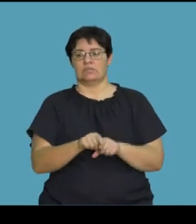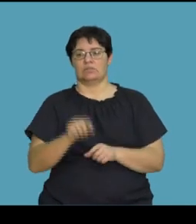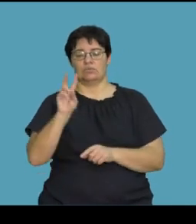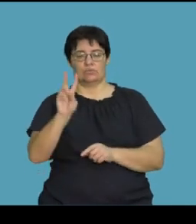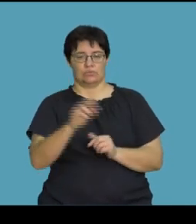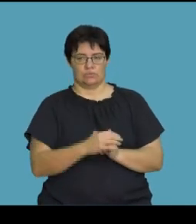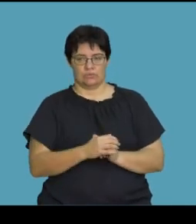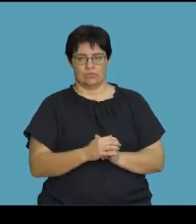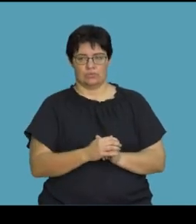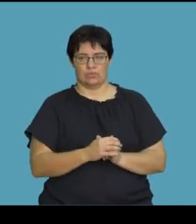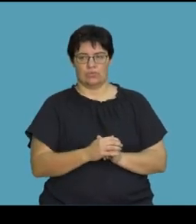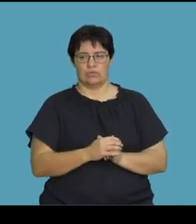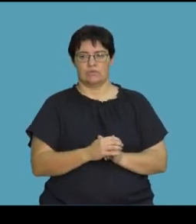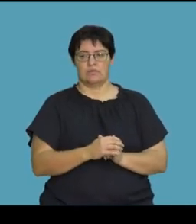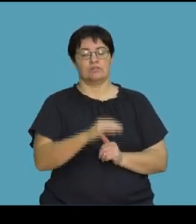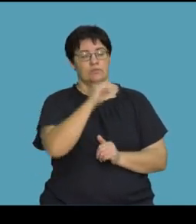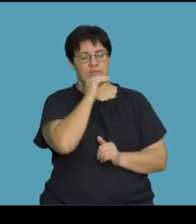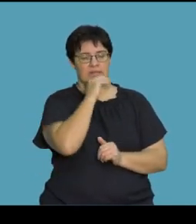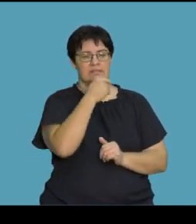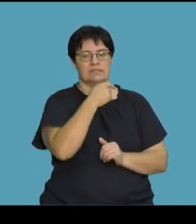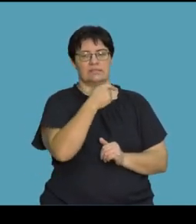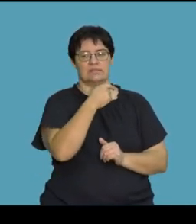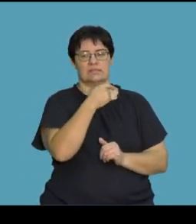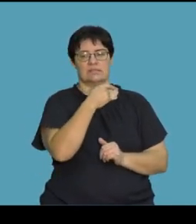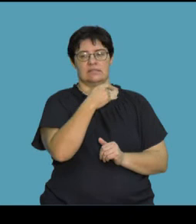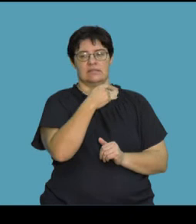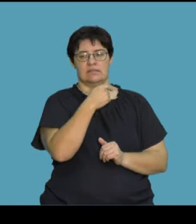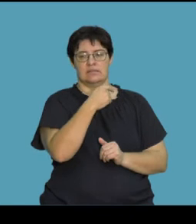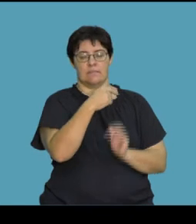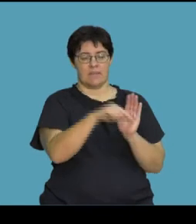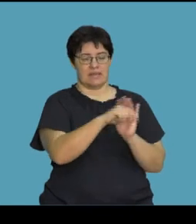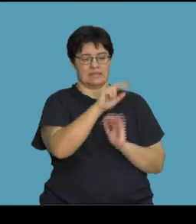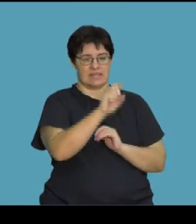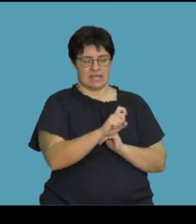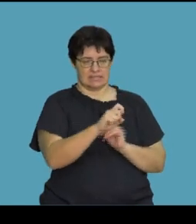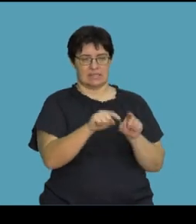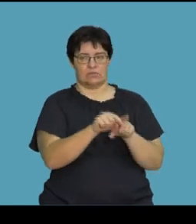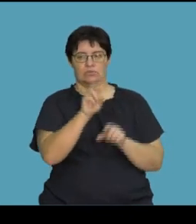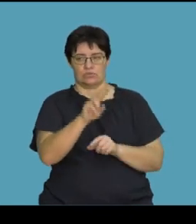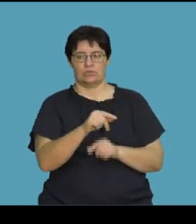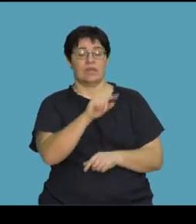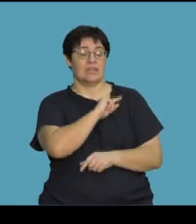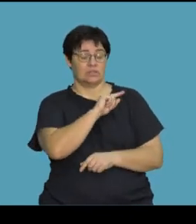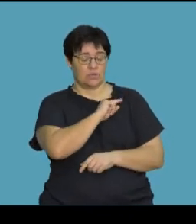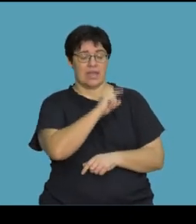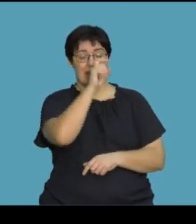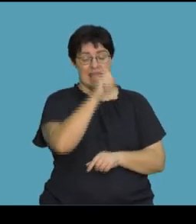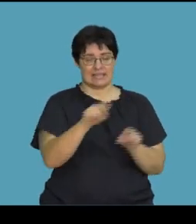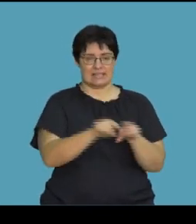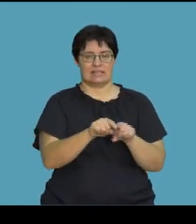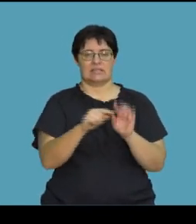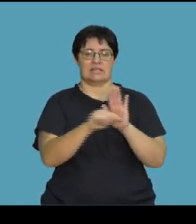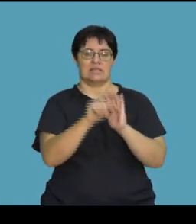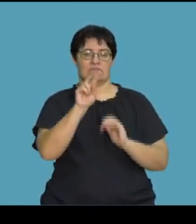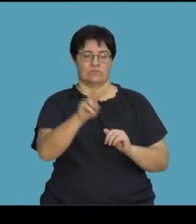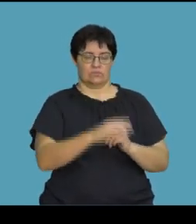be equals to a positive 2, so it's minus x equal to 2. Therefore, my x equal